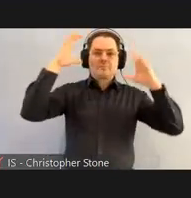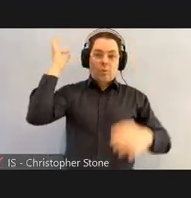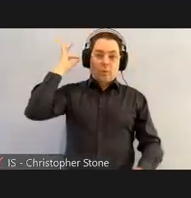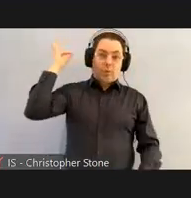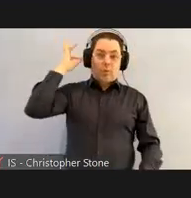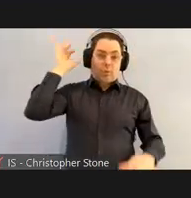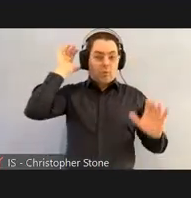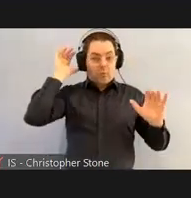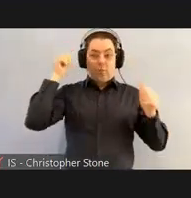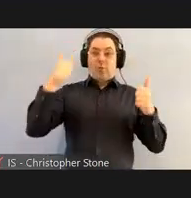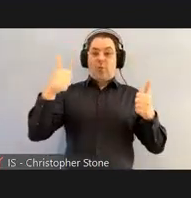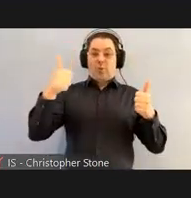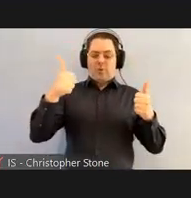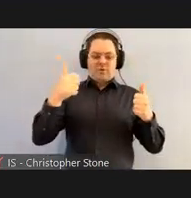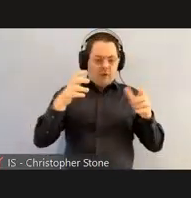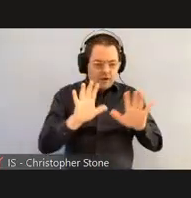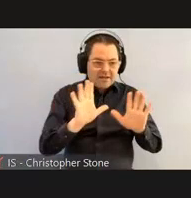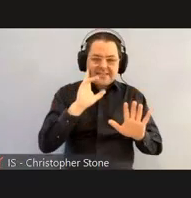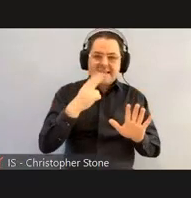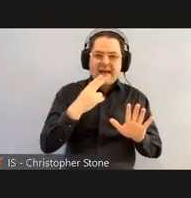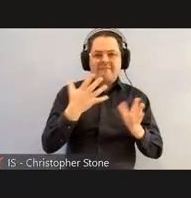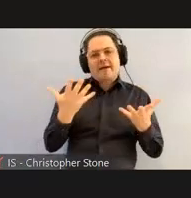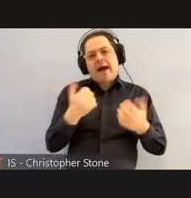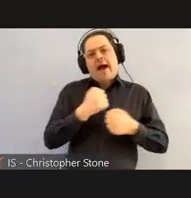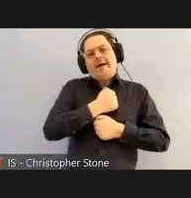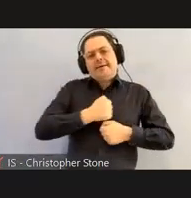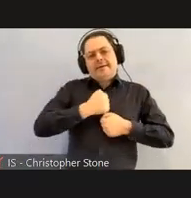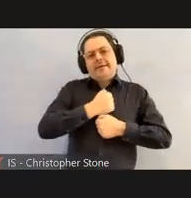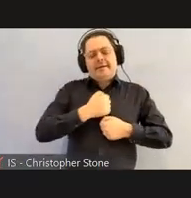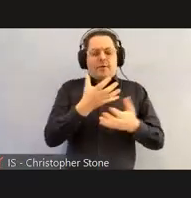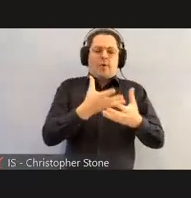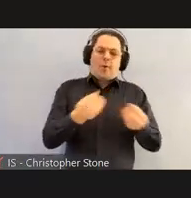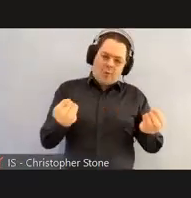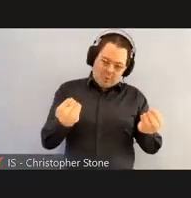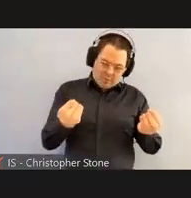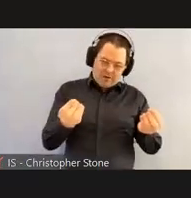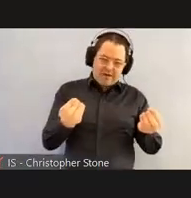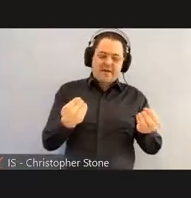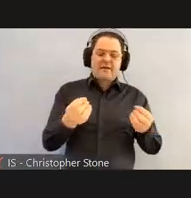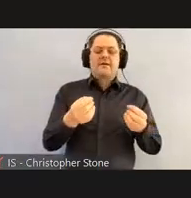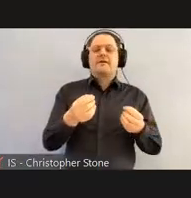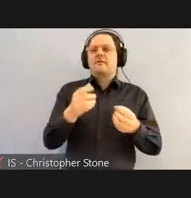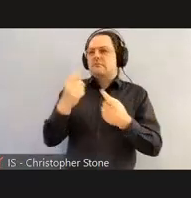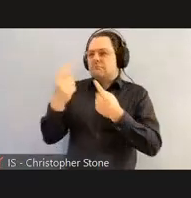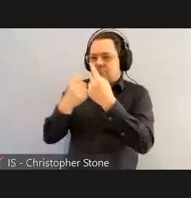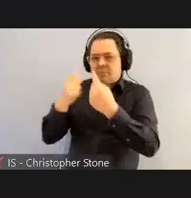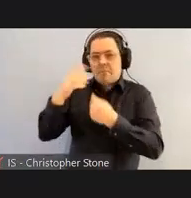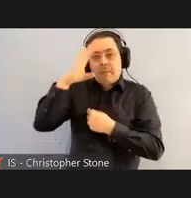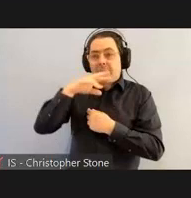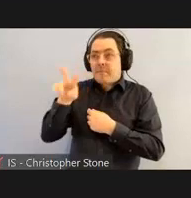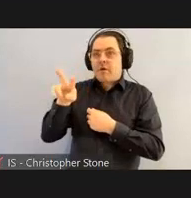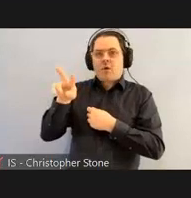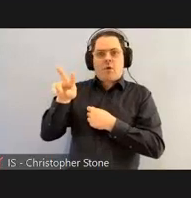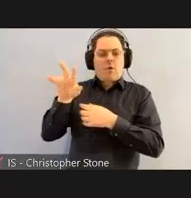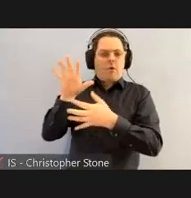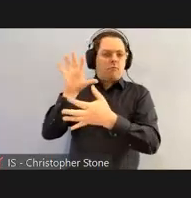hearing child, the normal child. And sincerely, we were comforted by the parents whom we